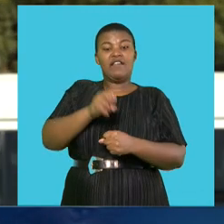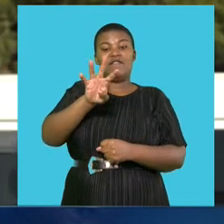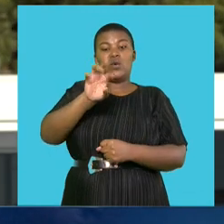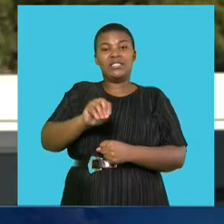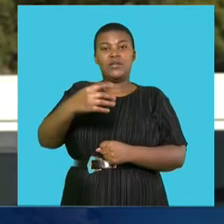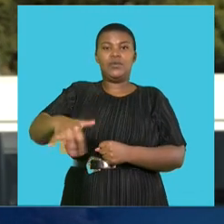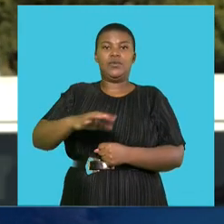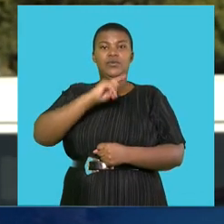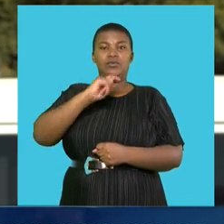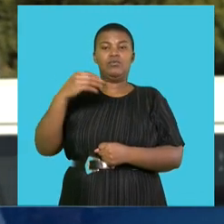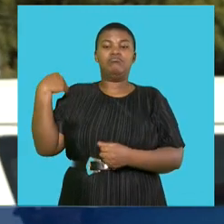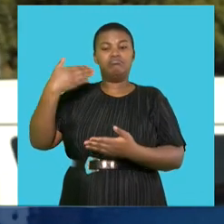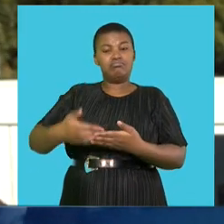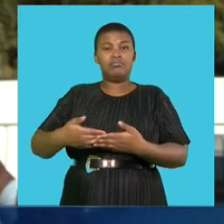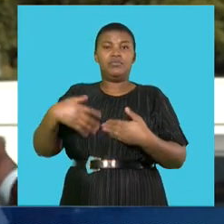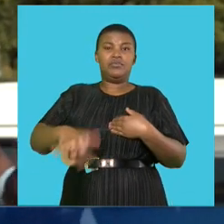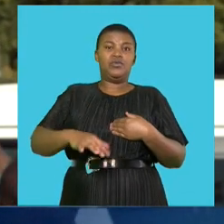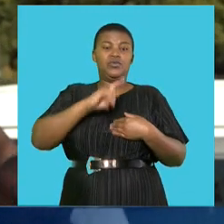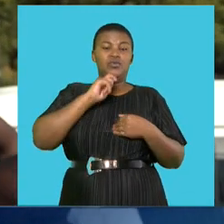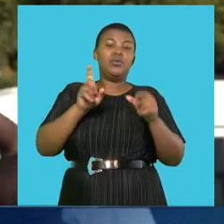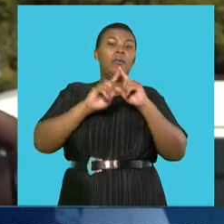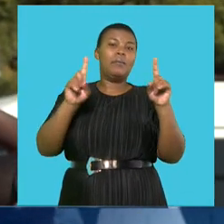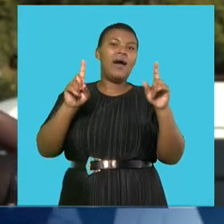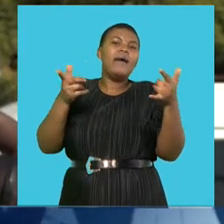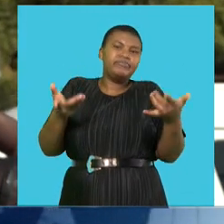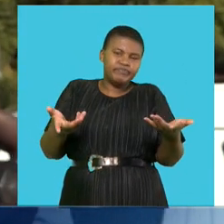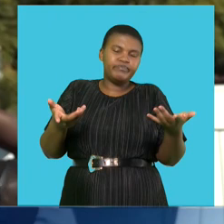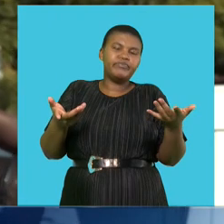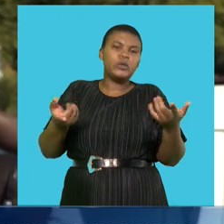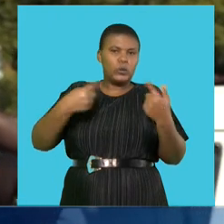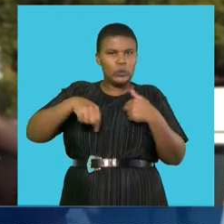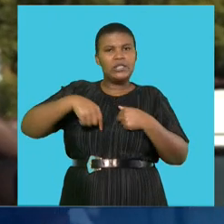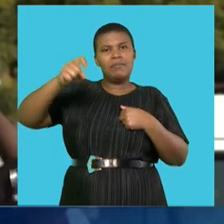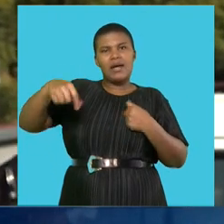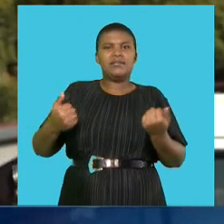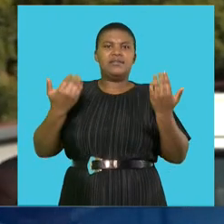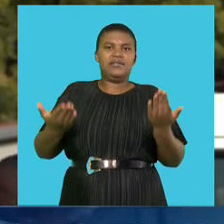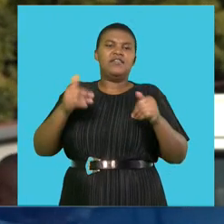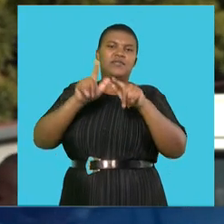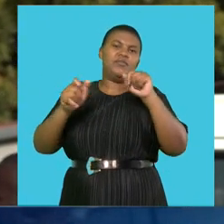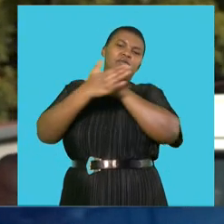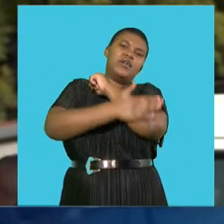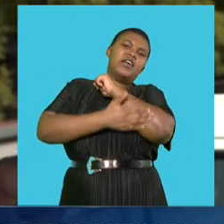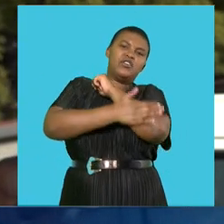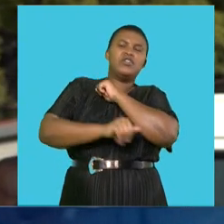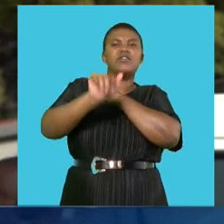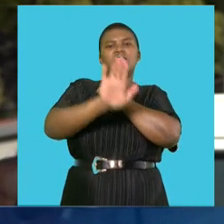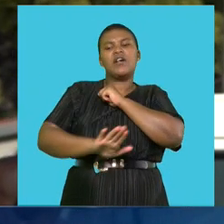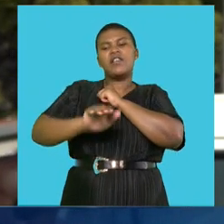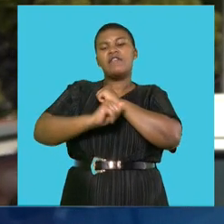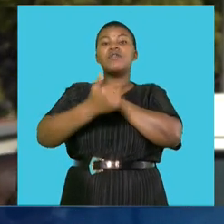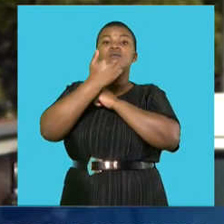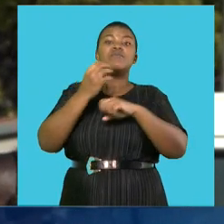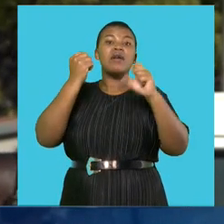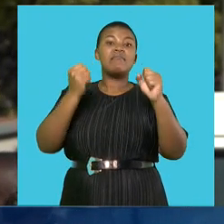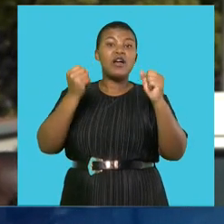a long journey, a tough journey, a massive but at the of the day we must serve the people of this country as directed by the